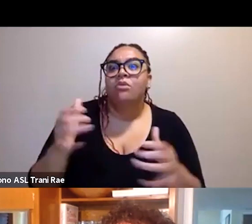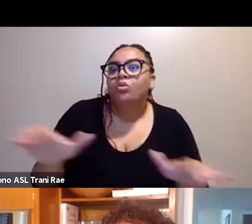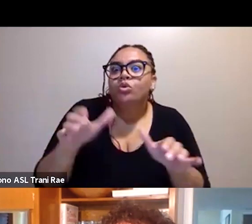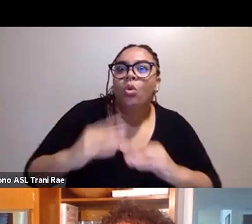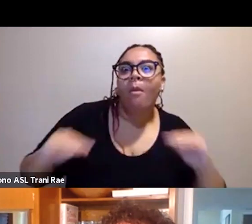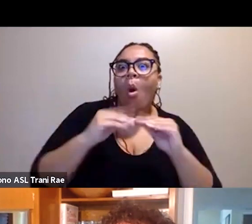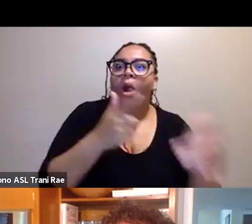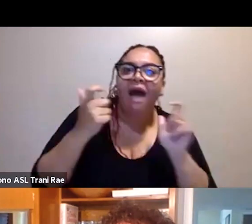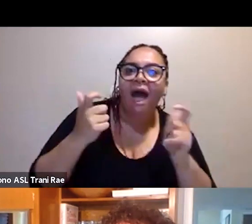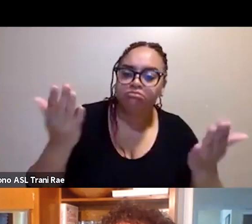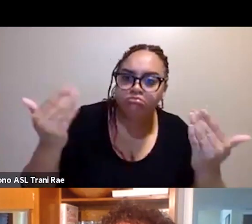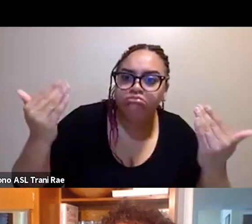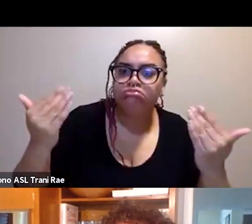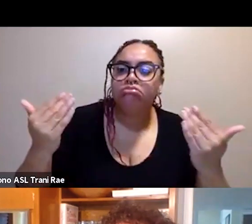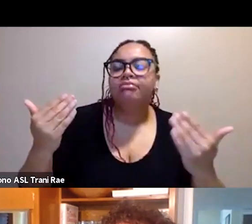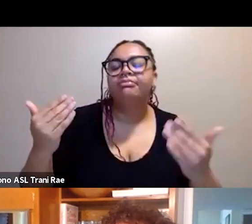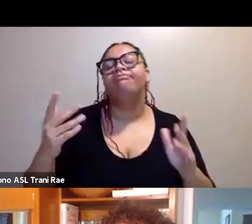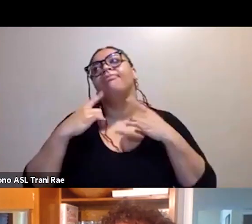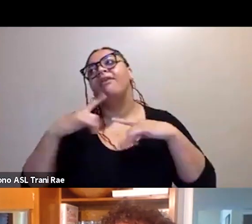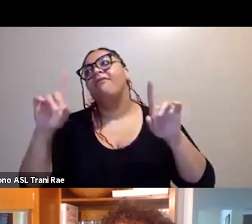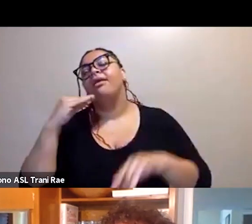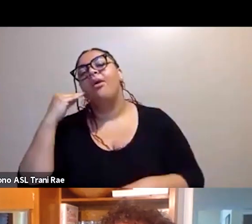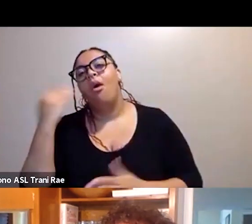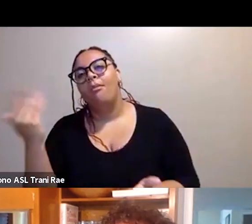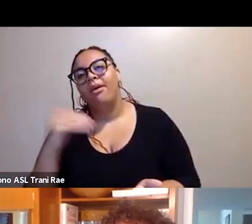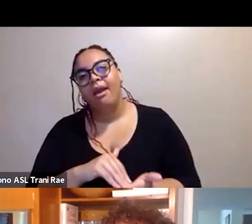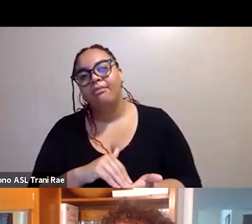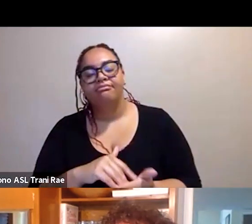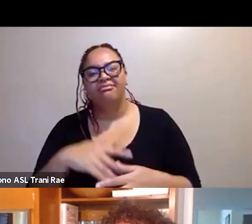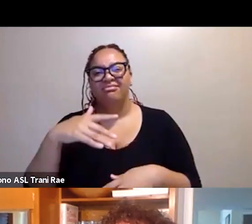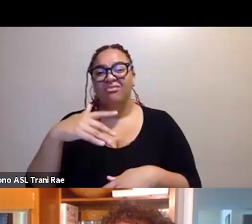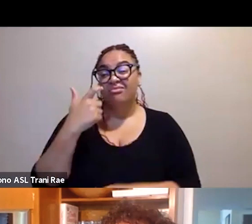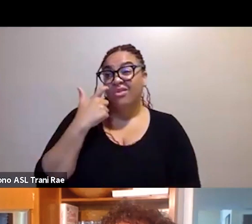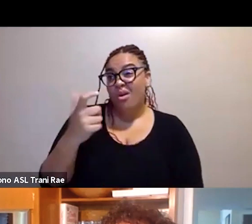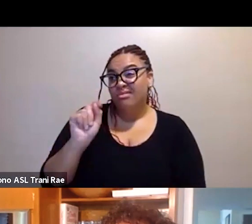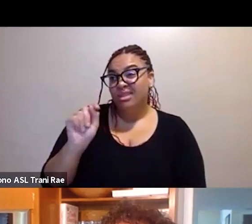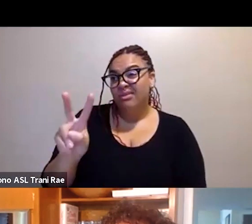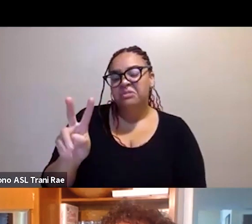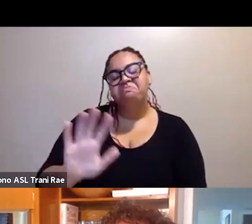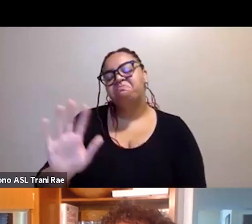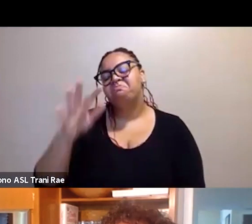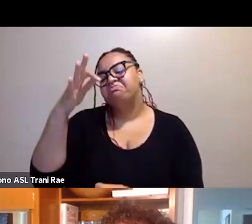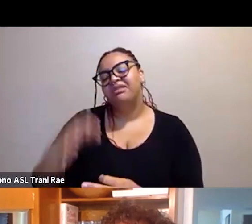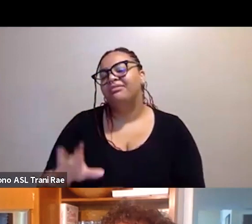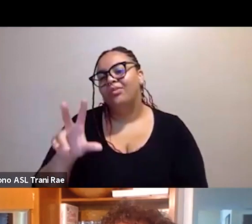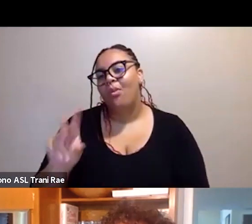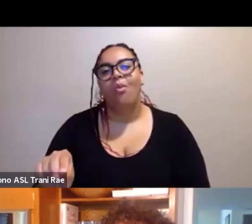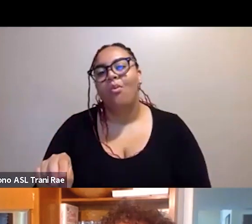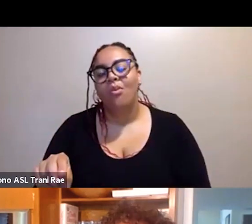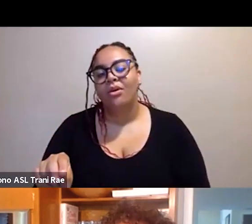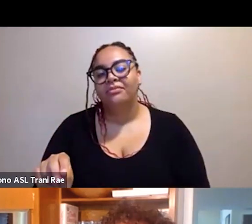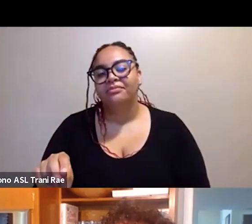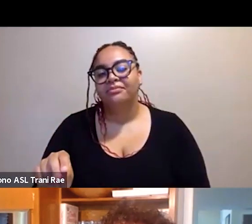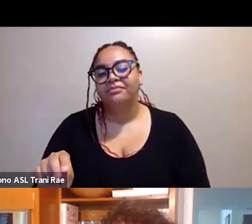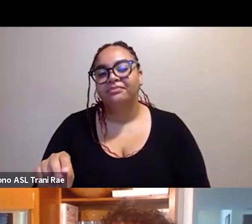Finally, home again. You decide not even to turn the TV on. There's no way you could